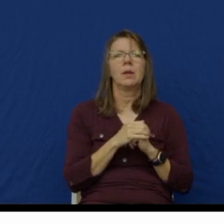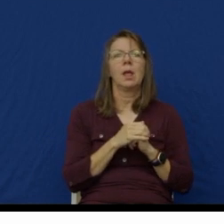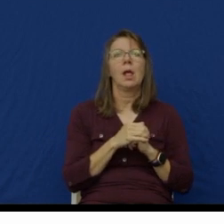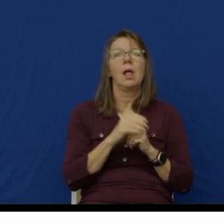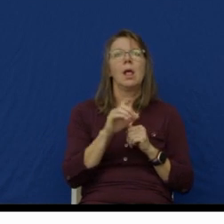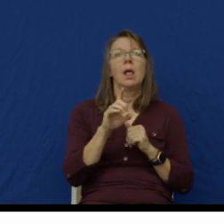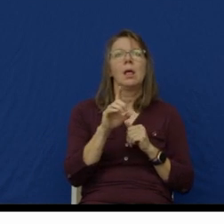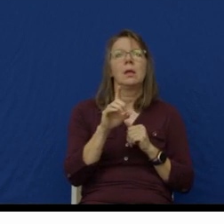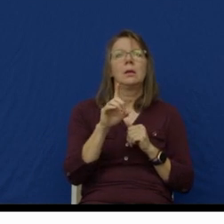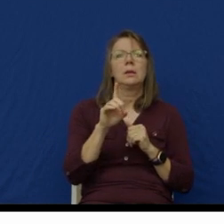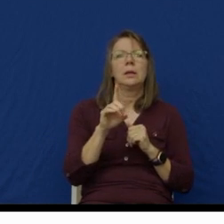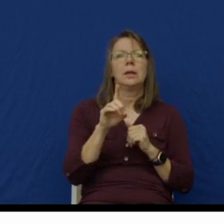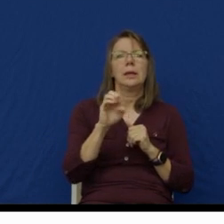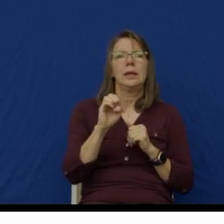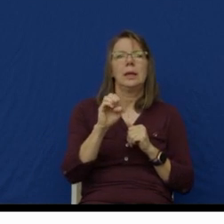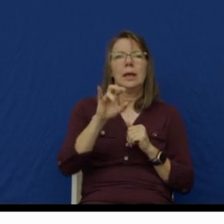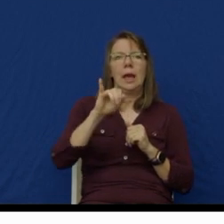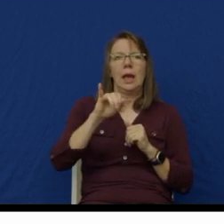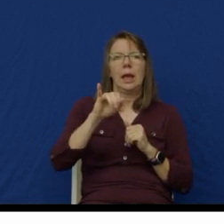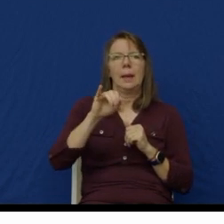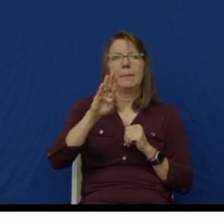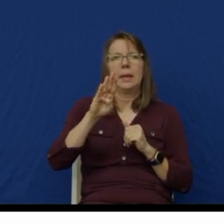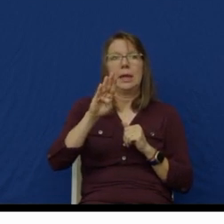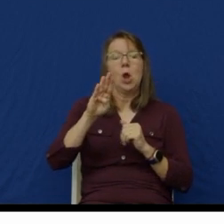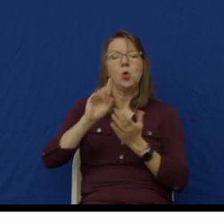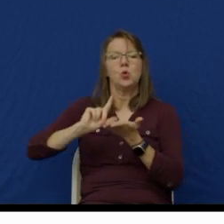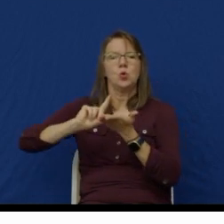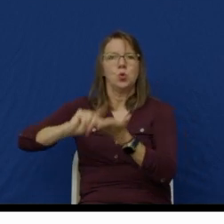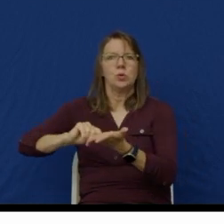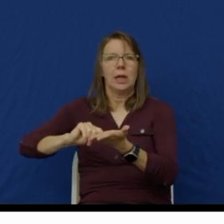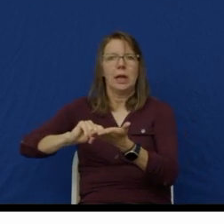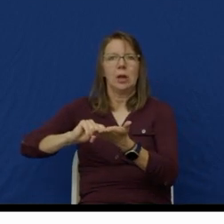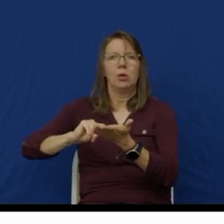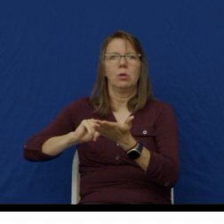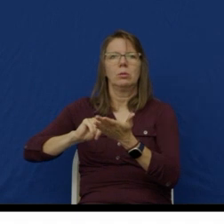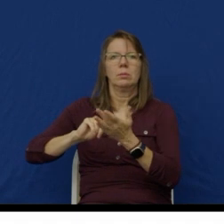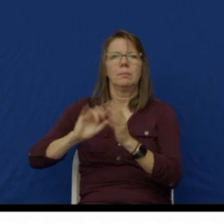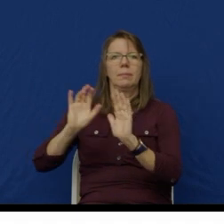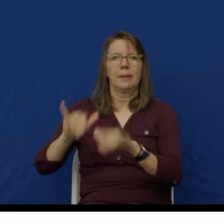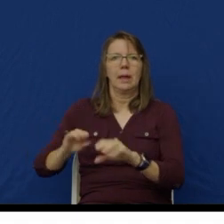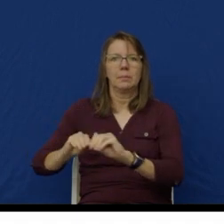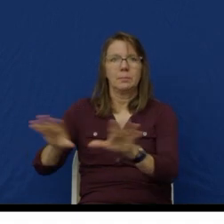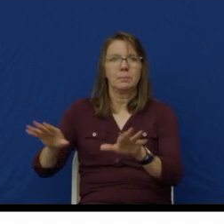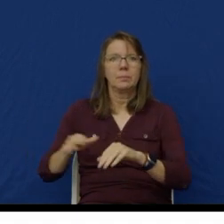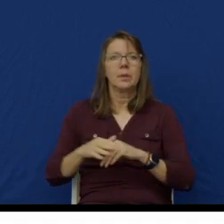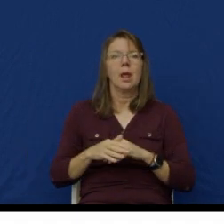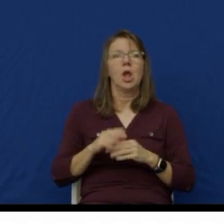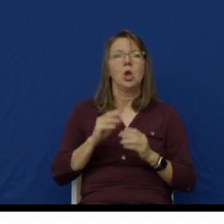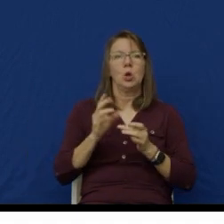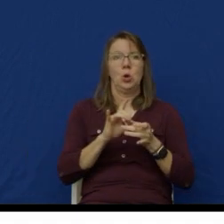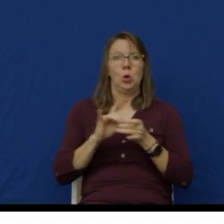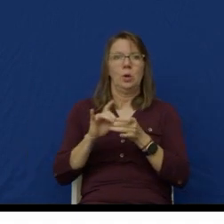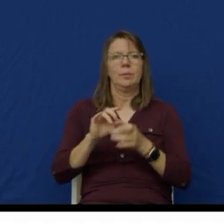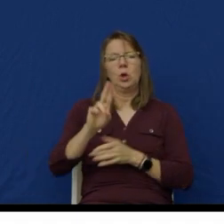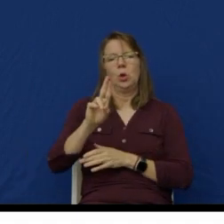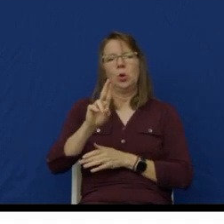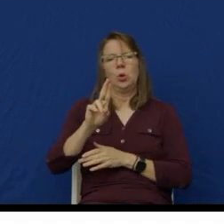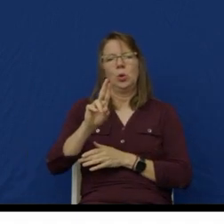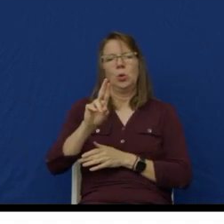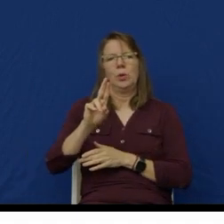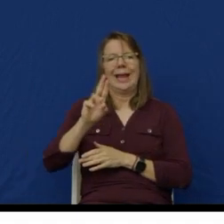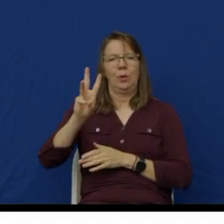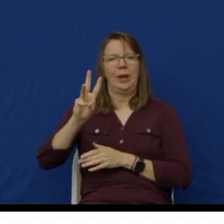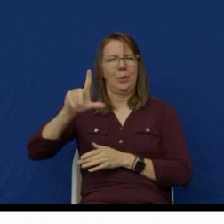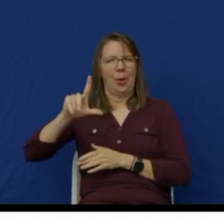newsletter for Nicole Fields and Jennifer Jin. The United We Learn campaign, several related to United We